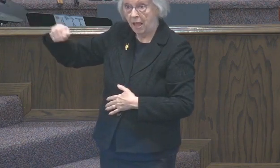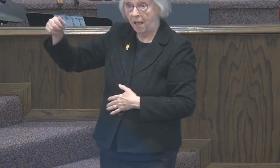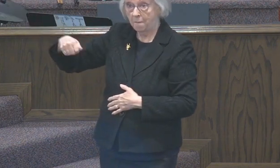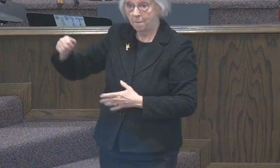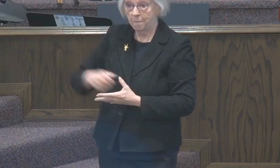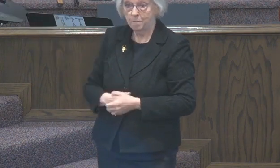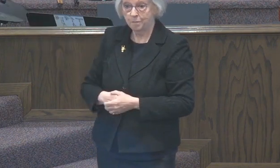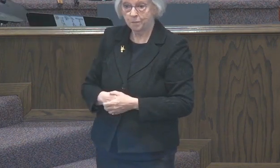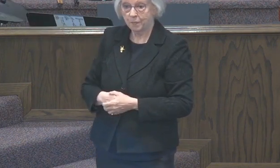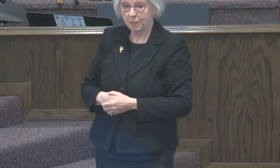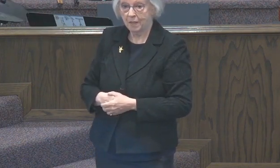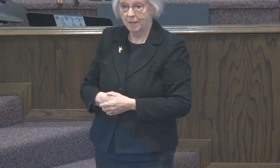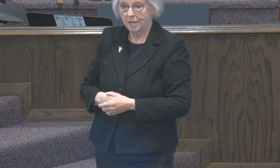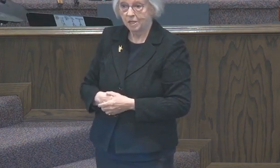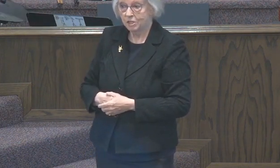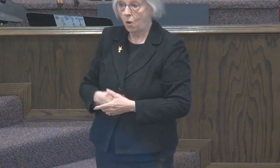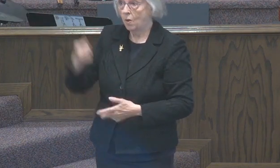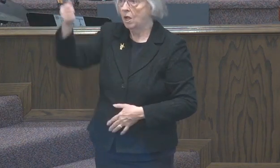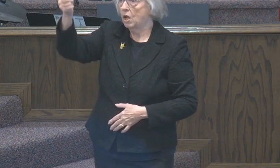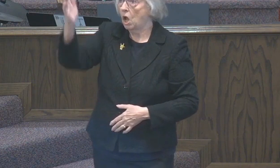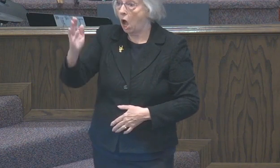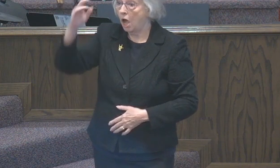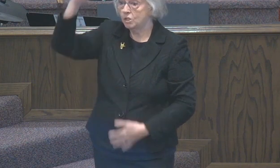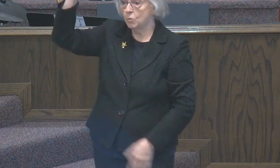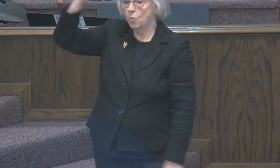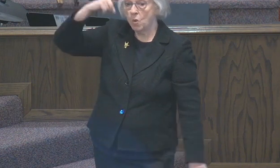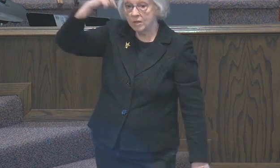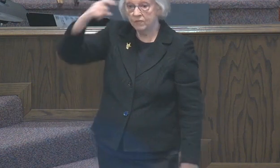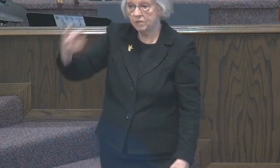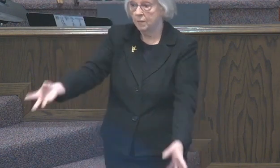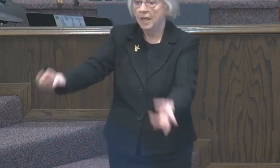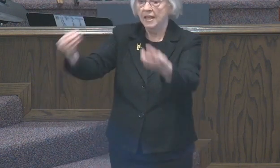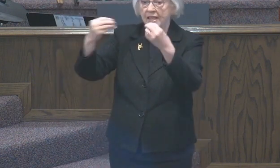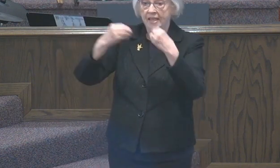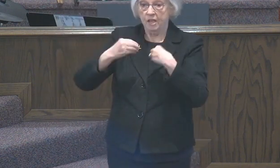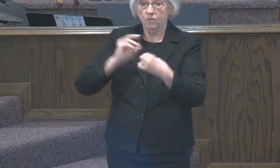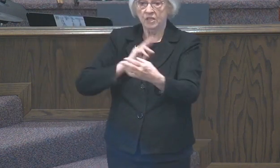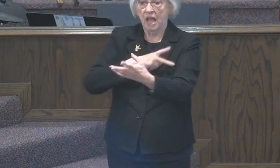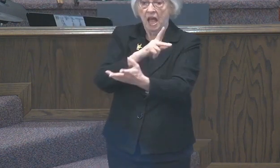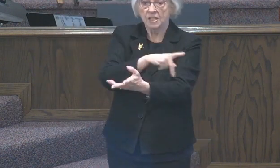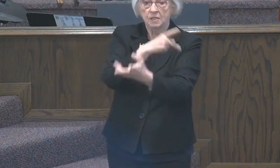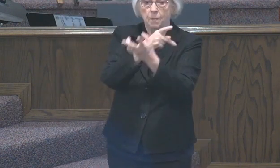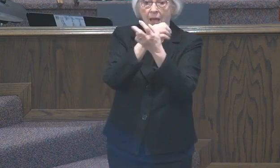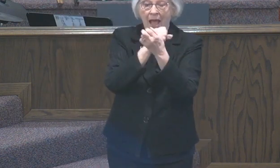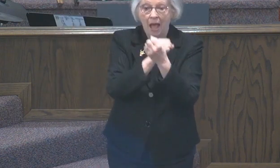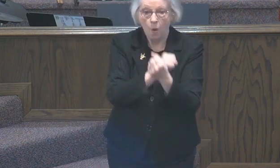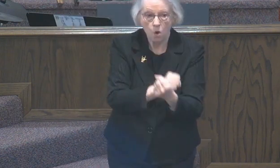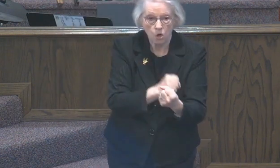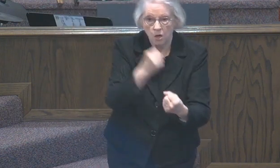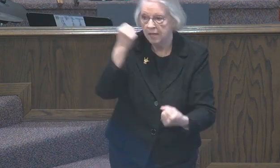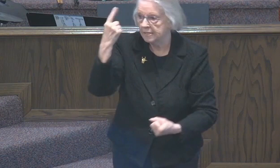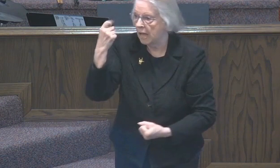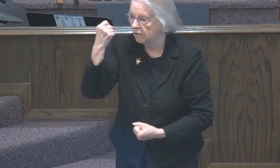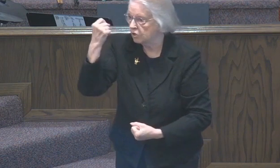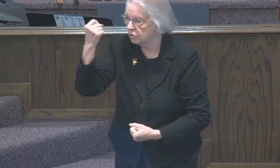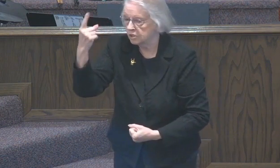to see what is not evident to the average mind, all right, or natural mind. So